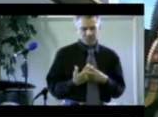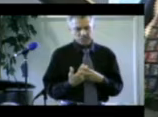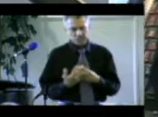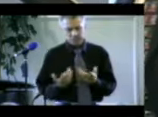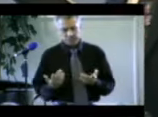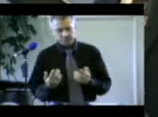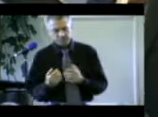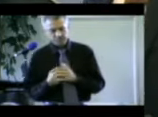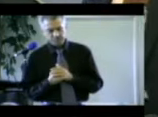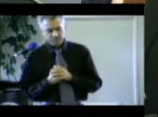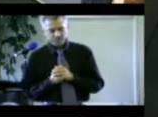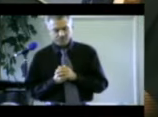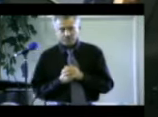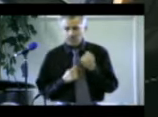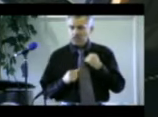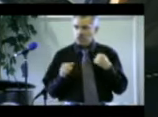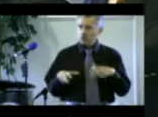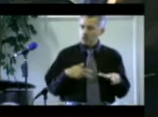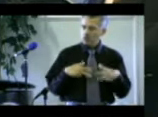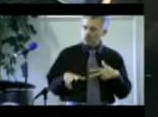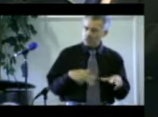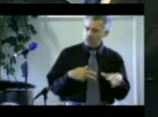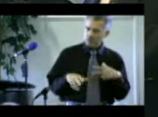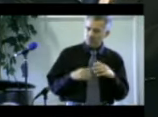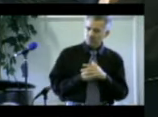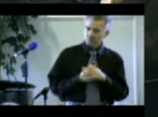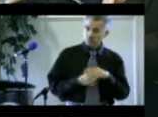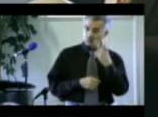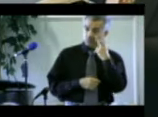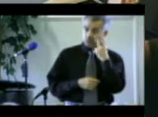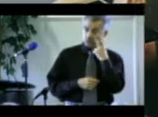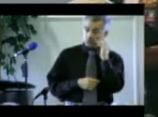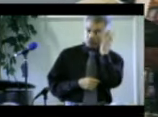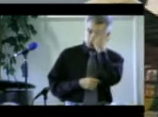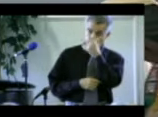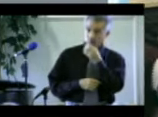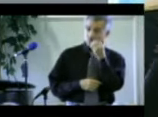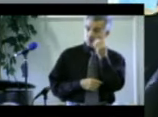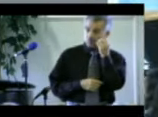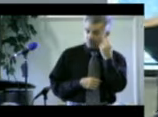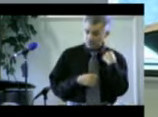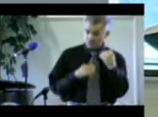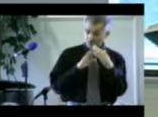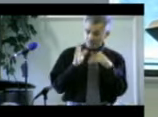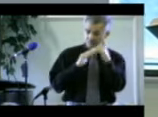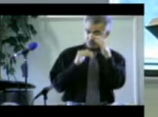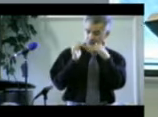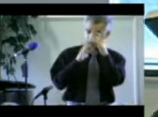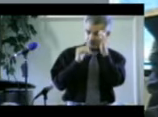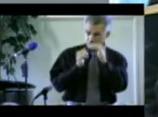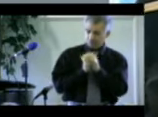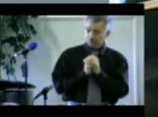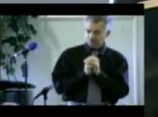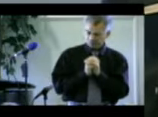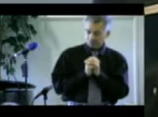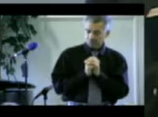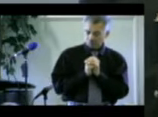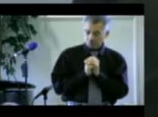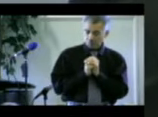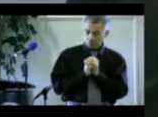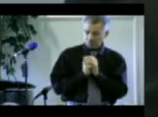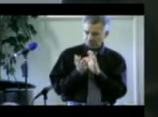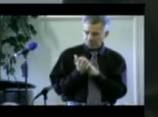Oh, I can look around this town and see the beautiful homes that I have crafted and the appreciation of those for whom I